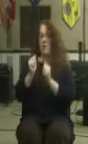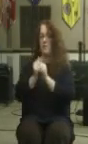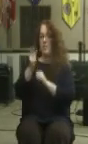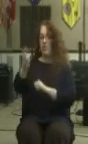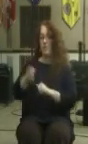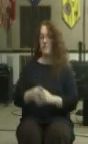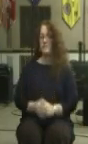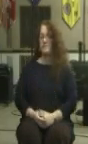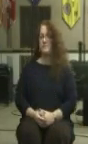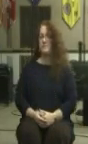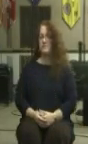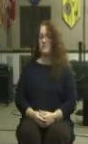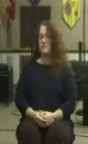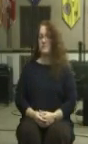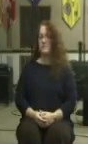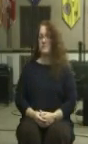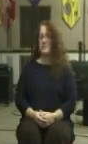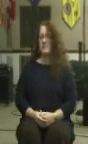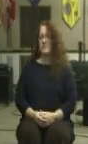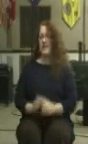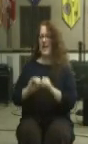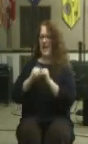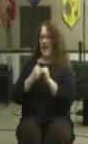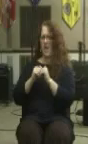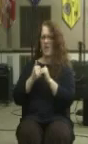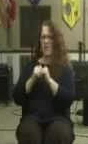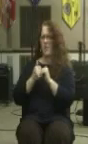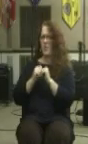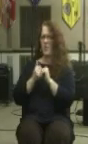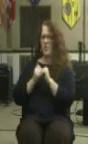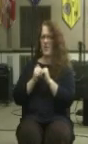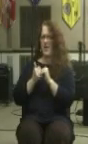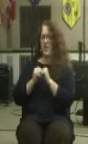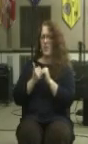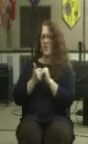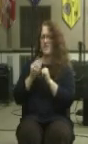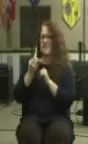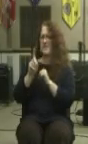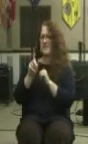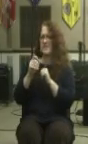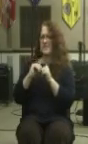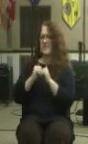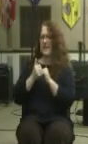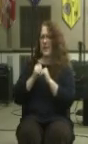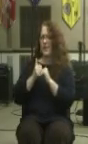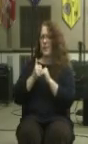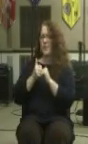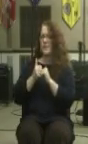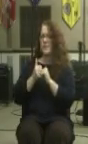of God with you. Well, how do I have a move of God with me?